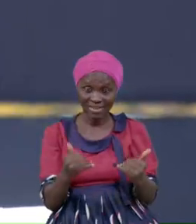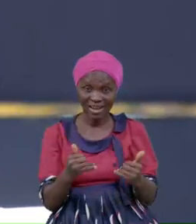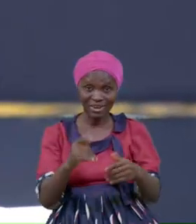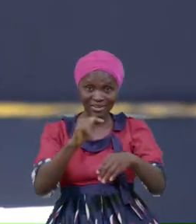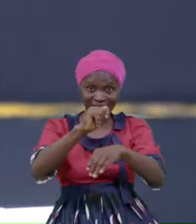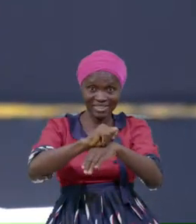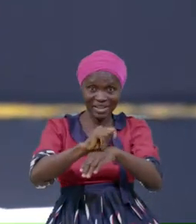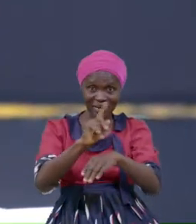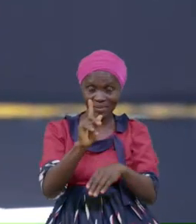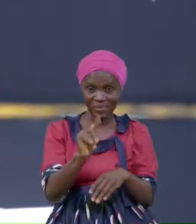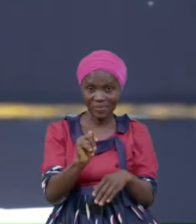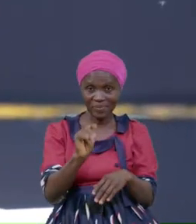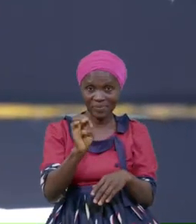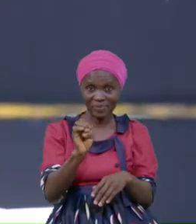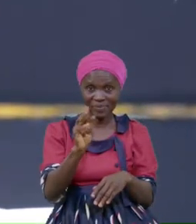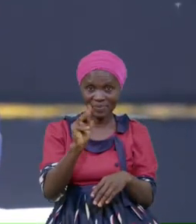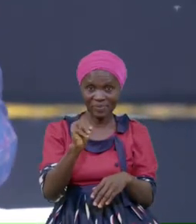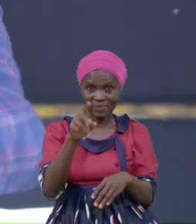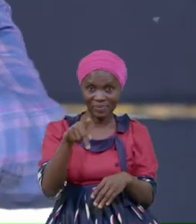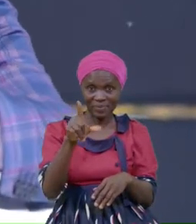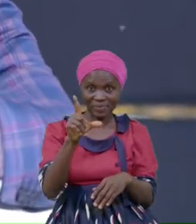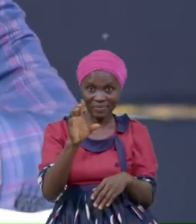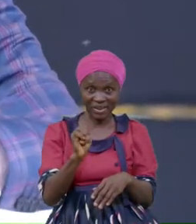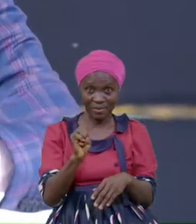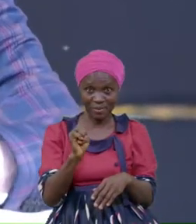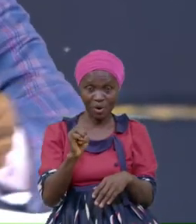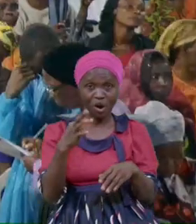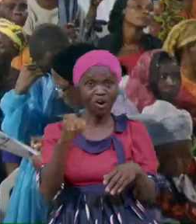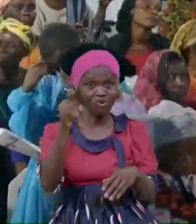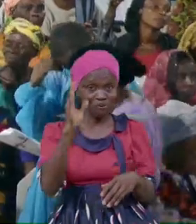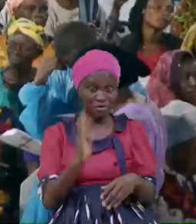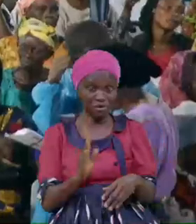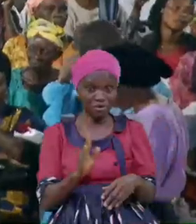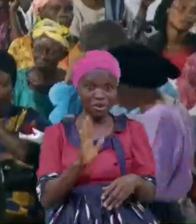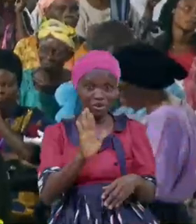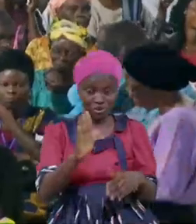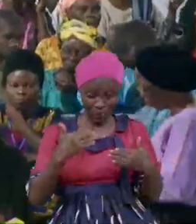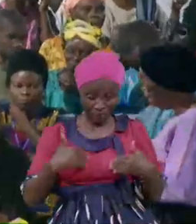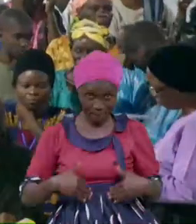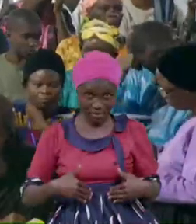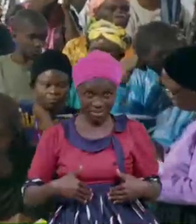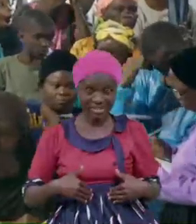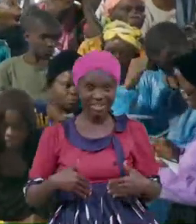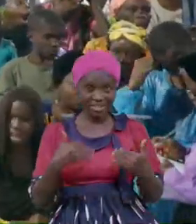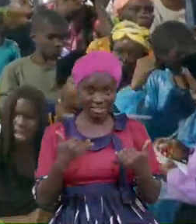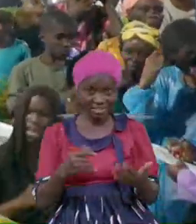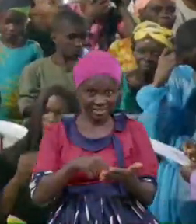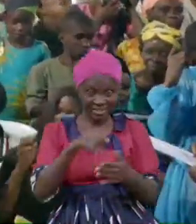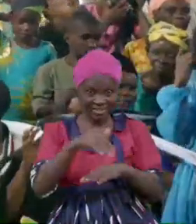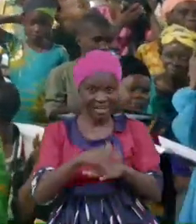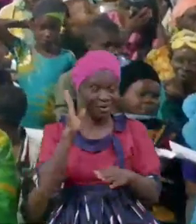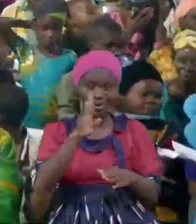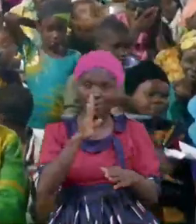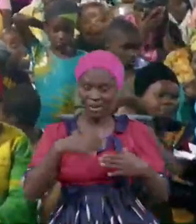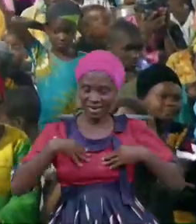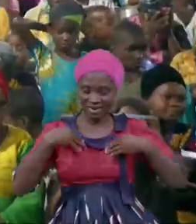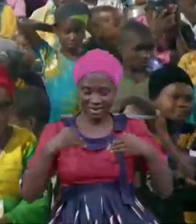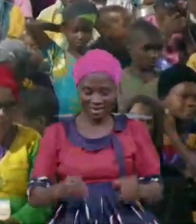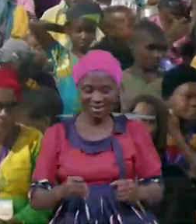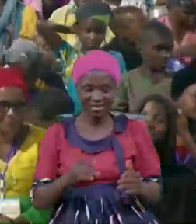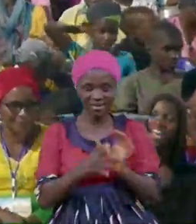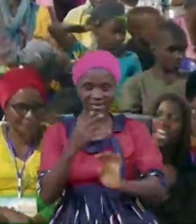temple of yours, your body, will be repaired tonight. Restored tonight.